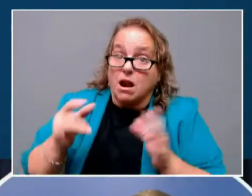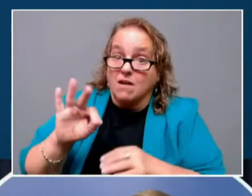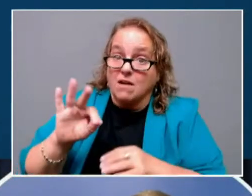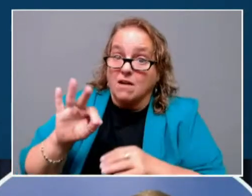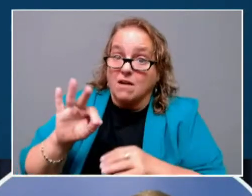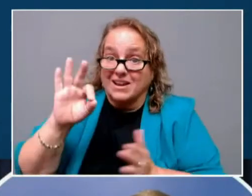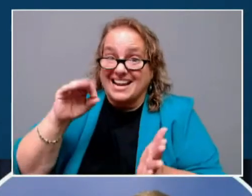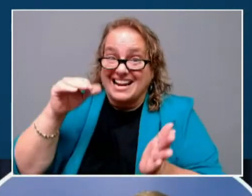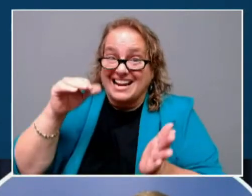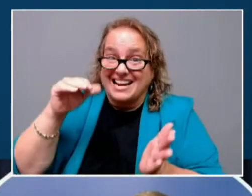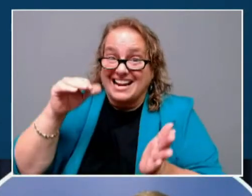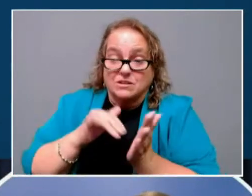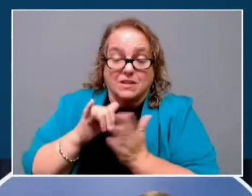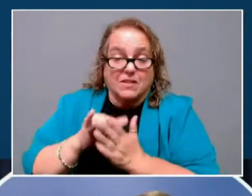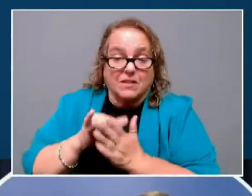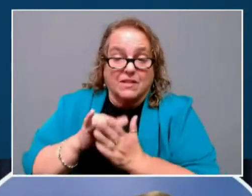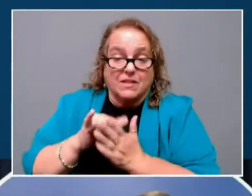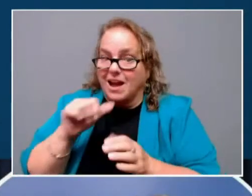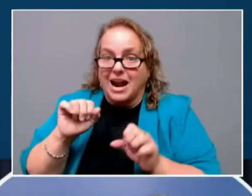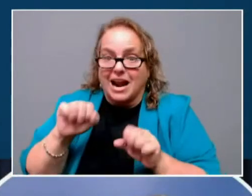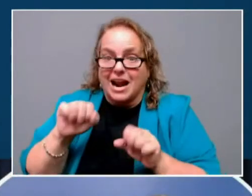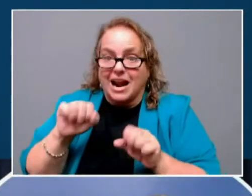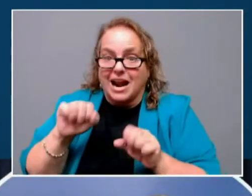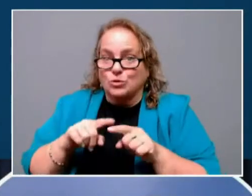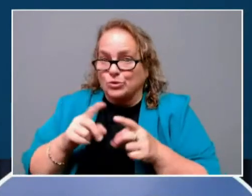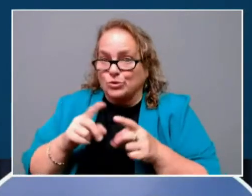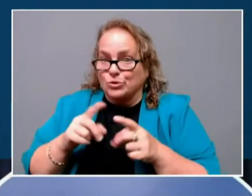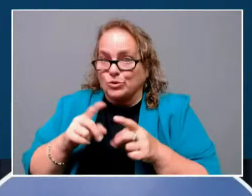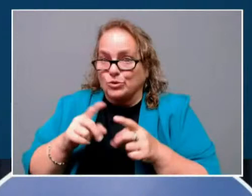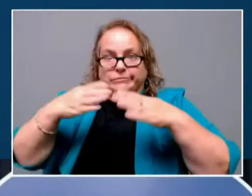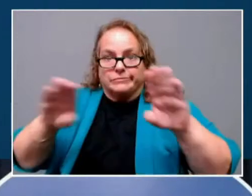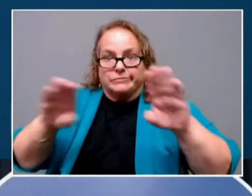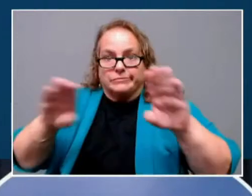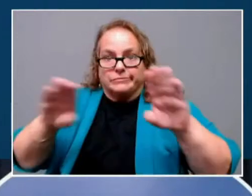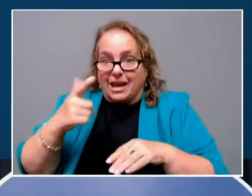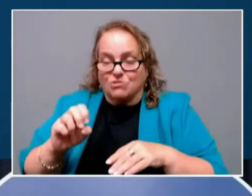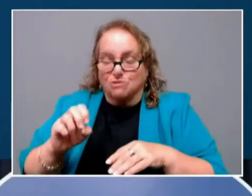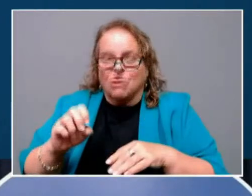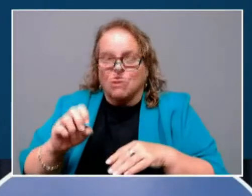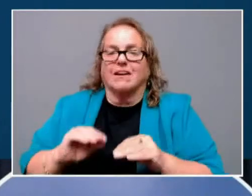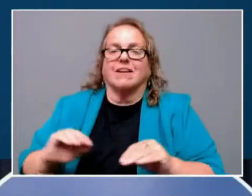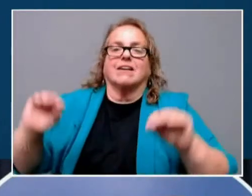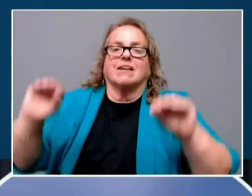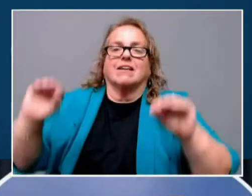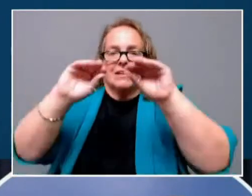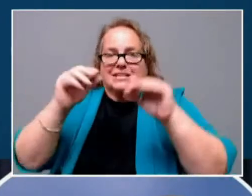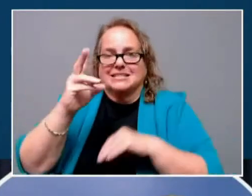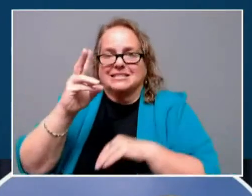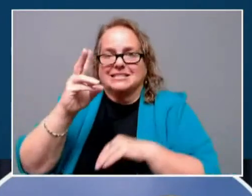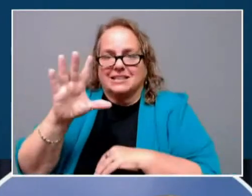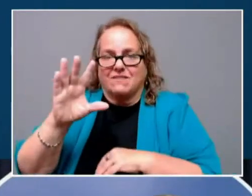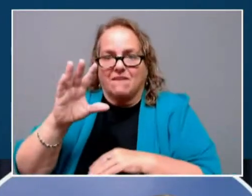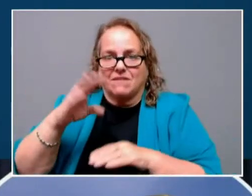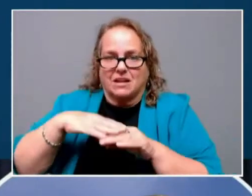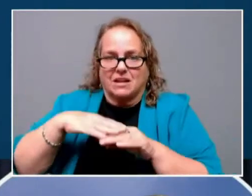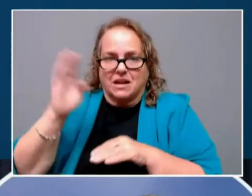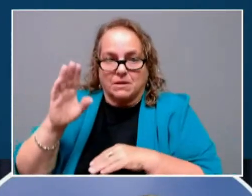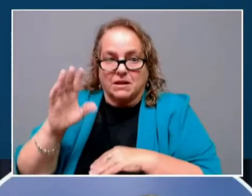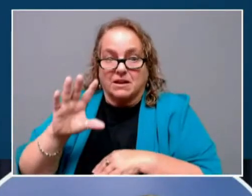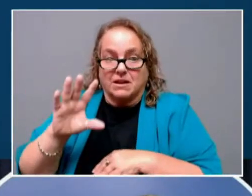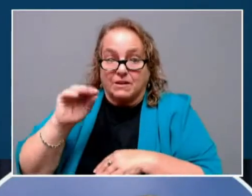weren't able previously to put an age on are in the 65 and up. 50 to 64, we also